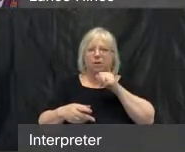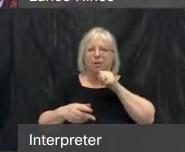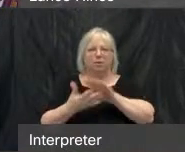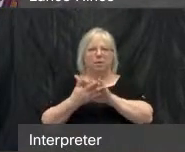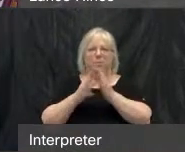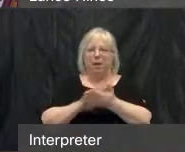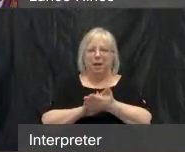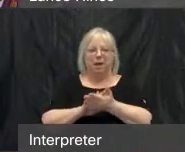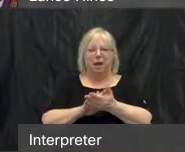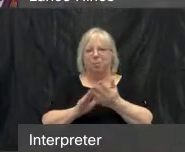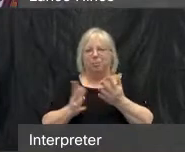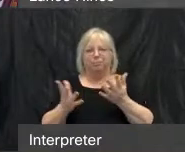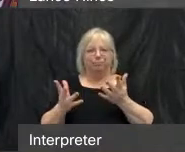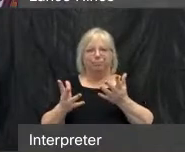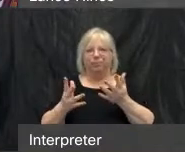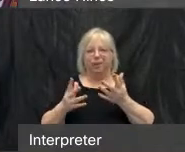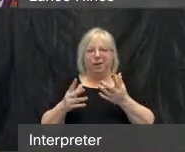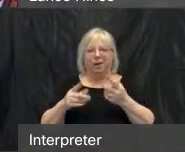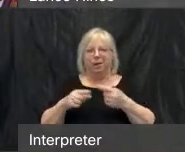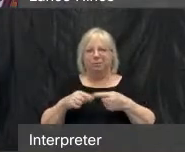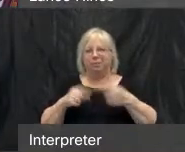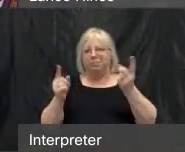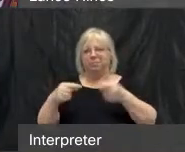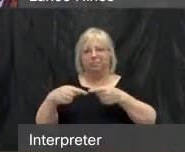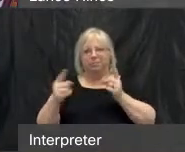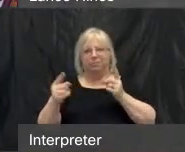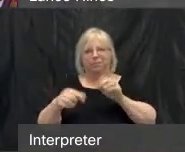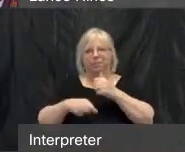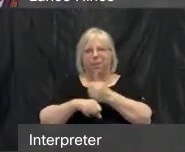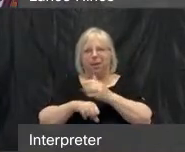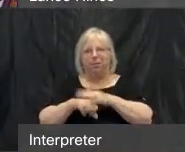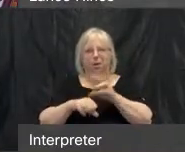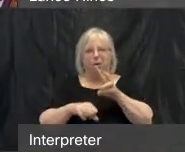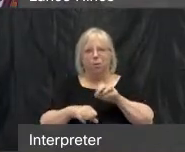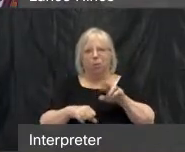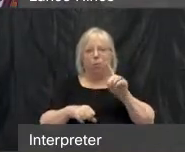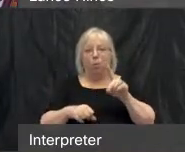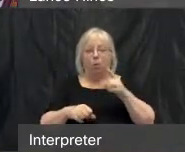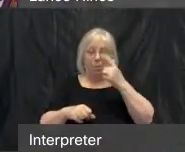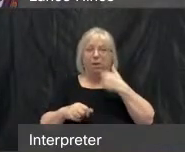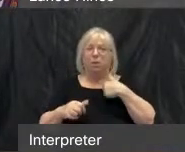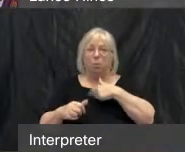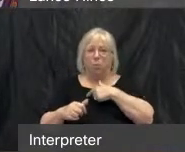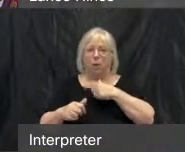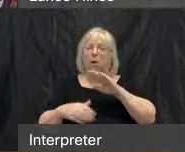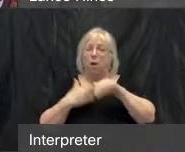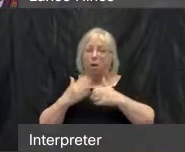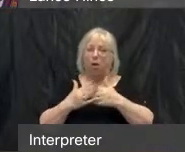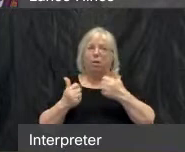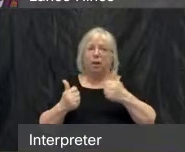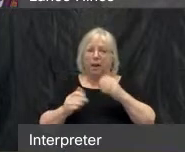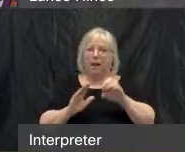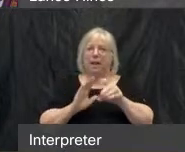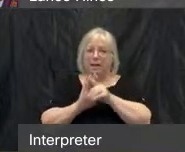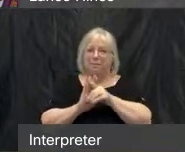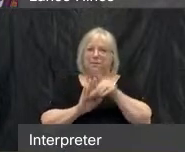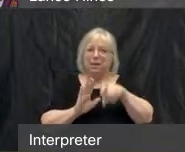devolving into a ward politics, because each one of us can have a specific need that we can identify for our ward.